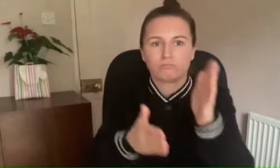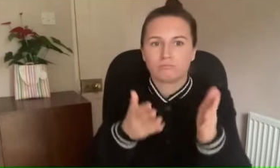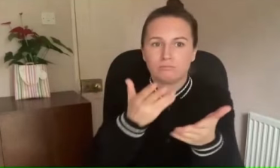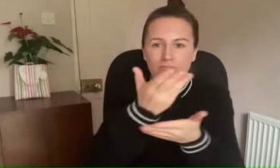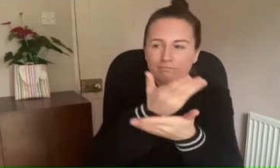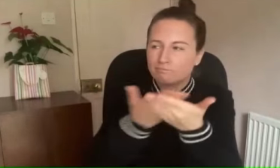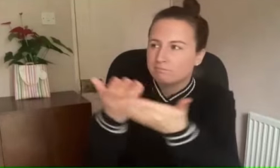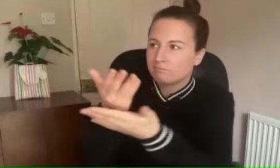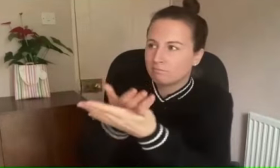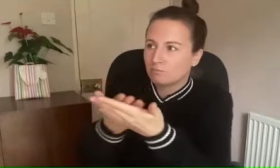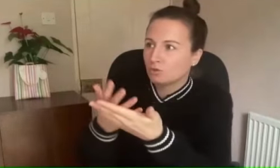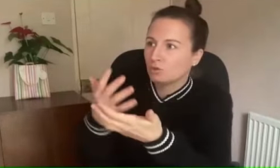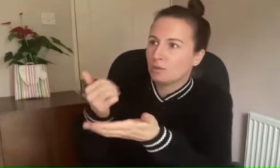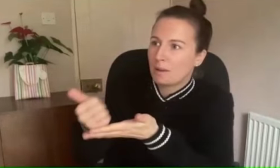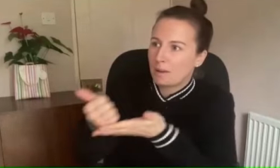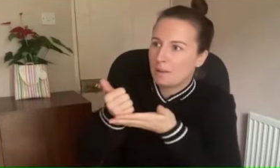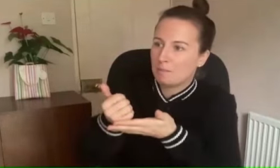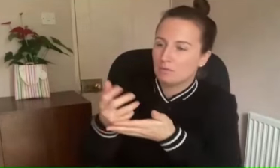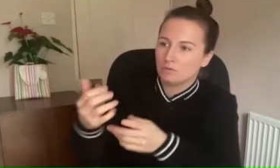you in using the framework.